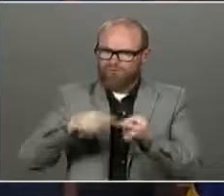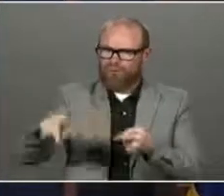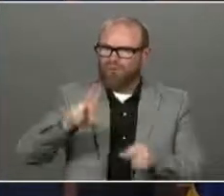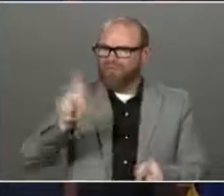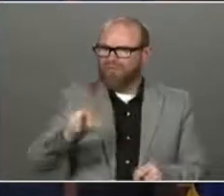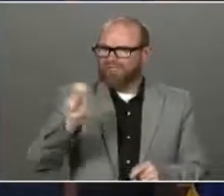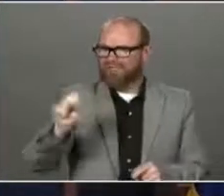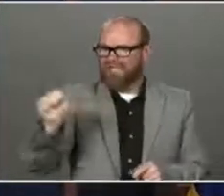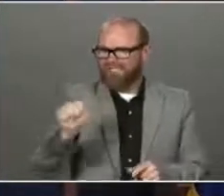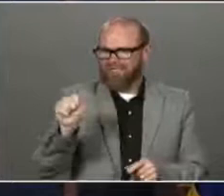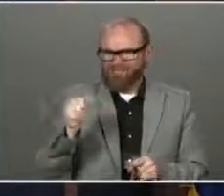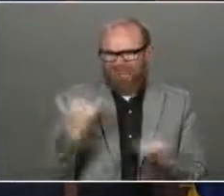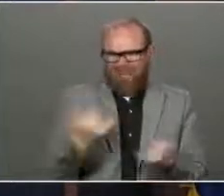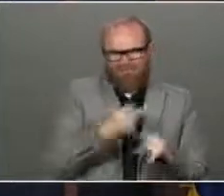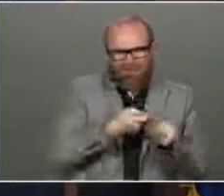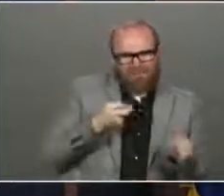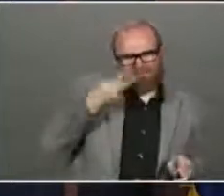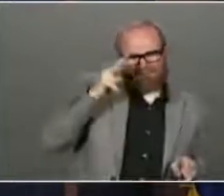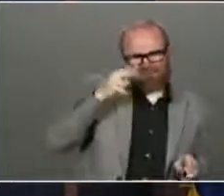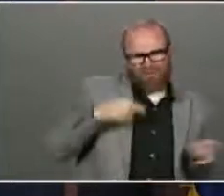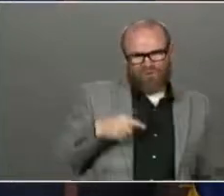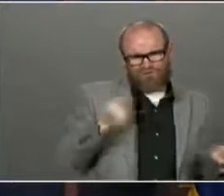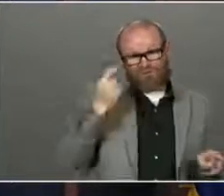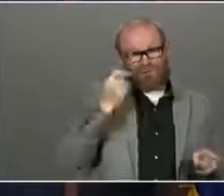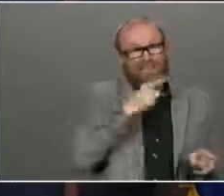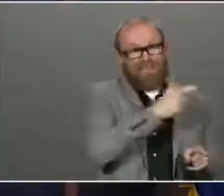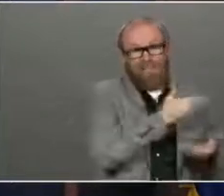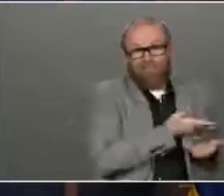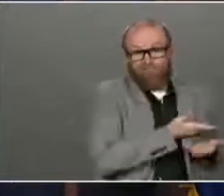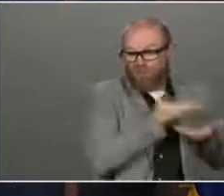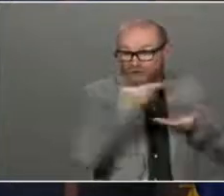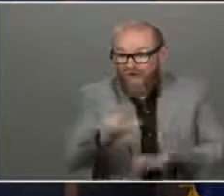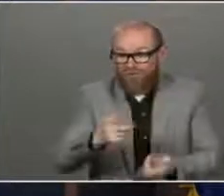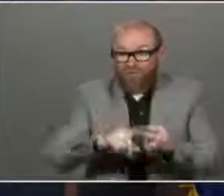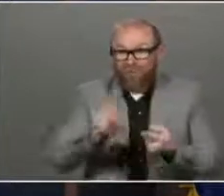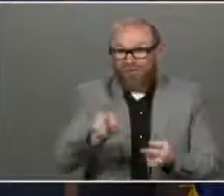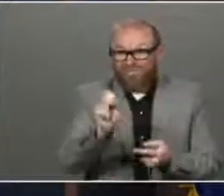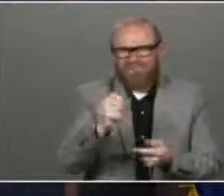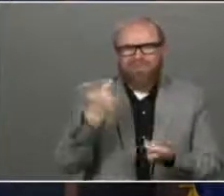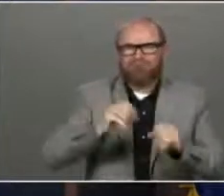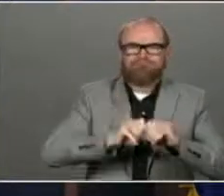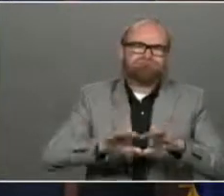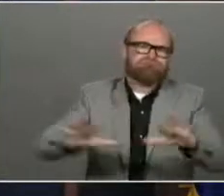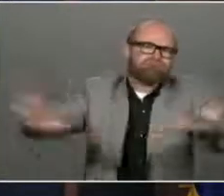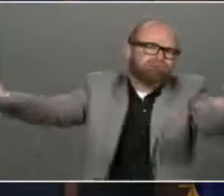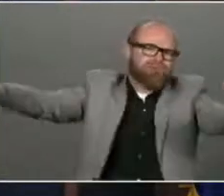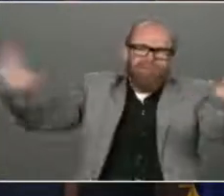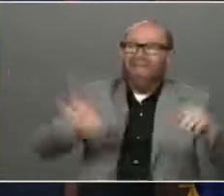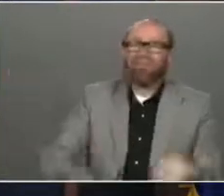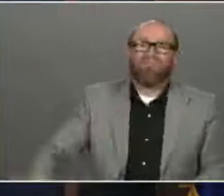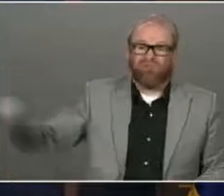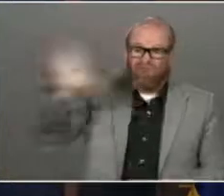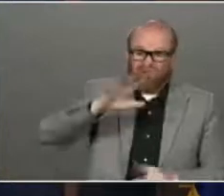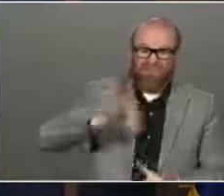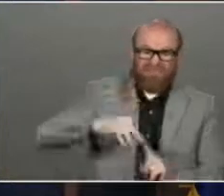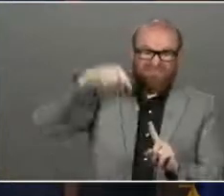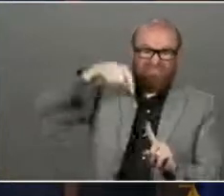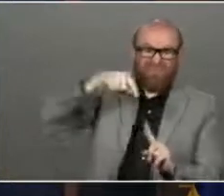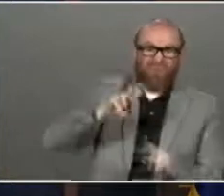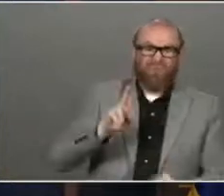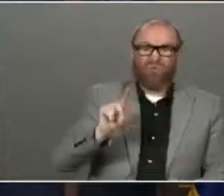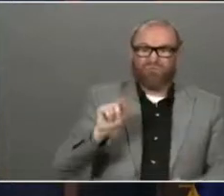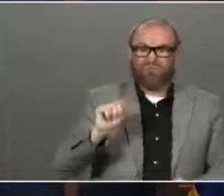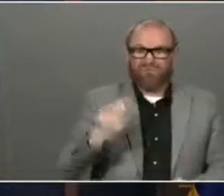coming across the border don't stay there. They're pouring into other states, and they're coming into our state. And so our Department of